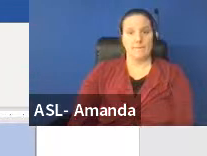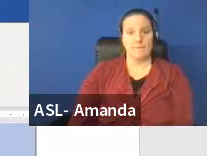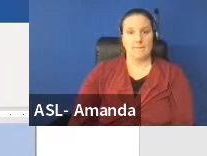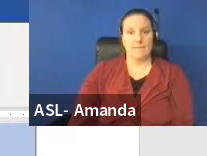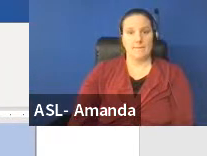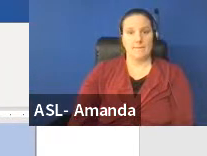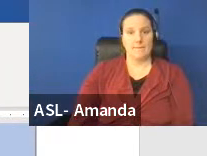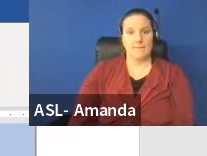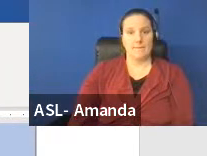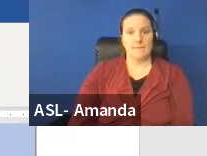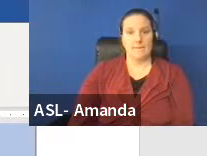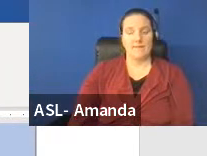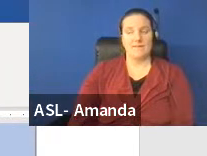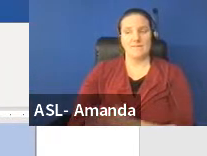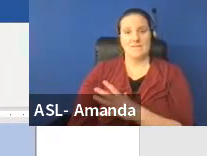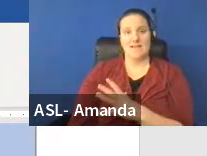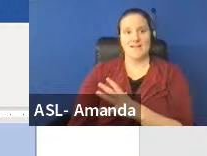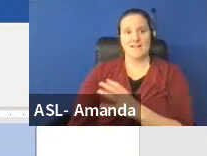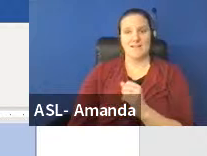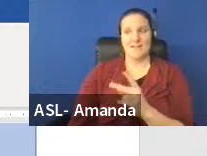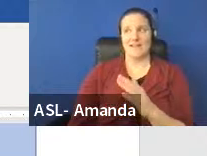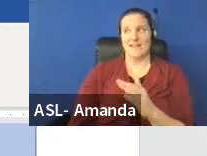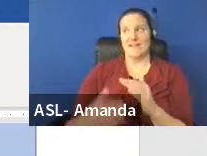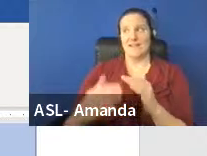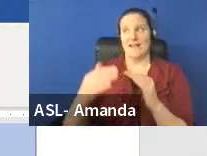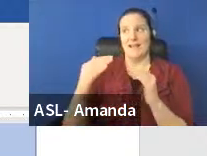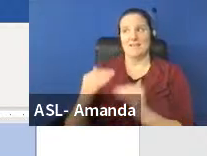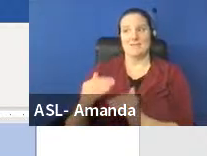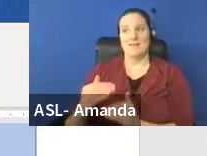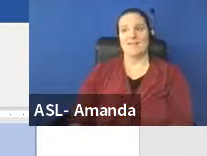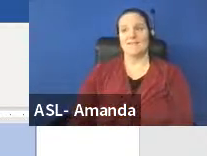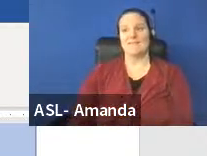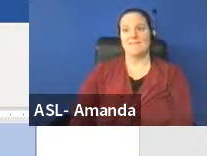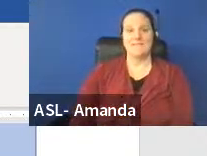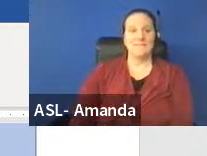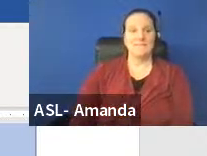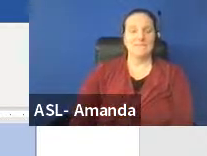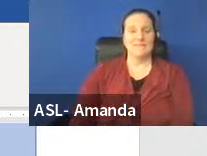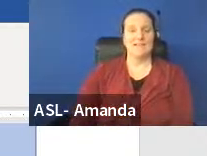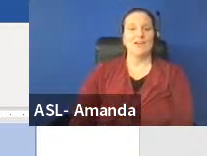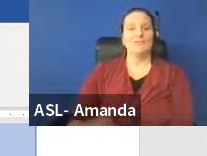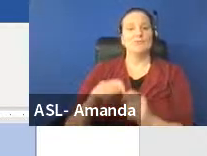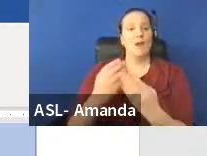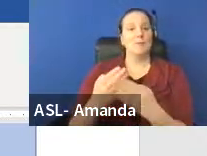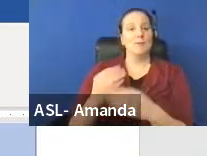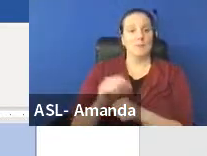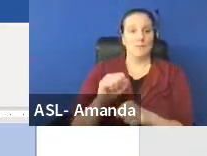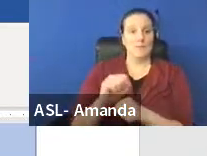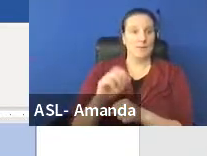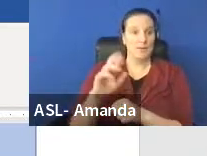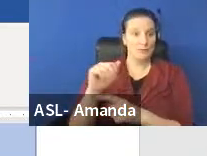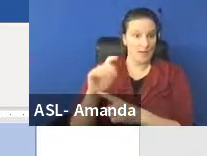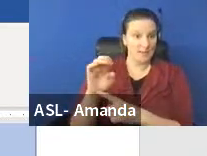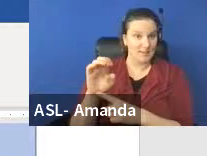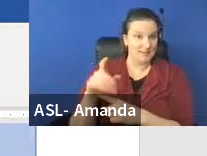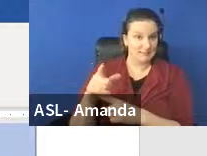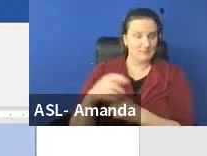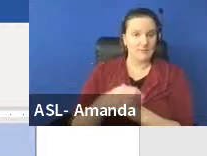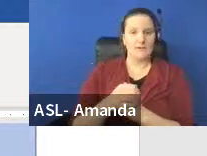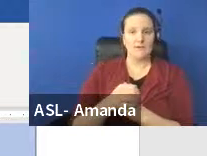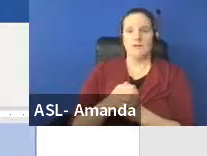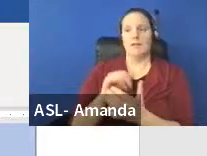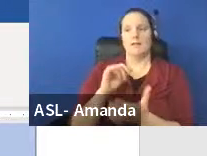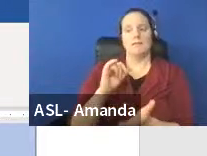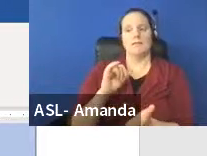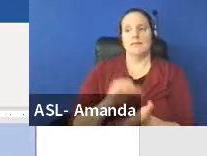All right, let's move on to the next one. Tribal employment rates, and this